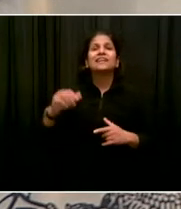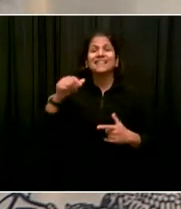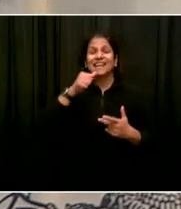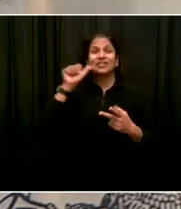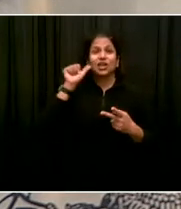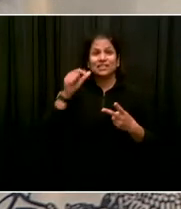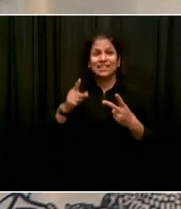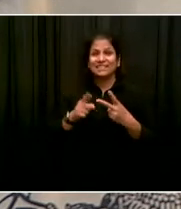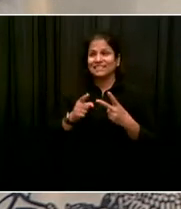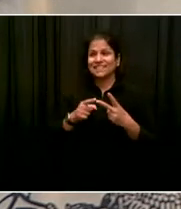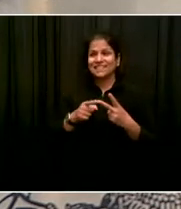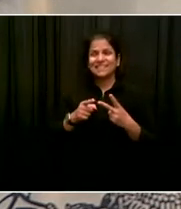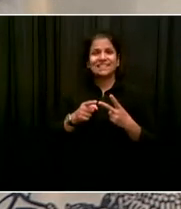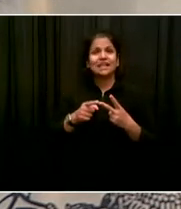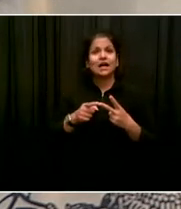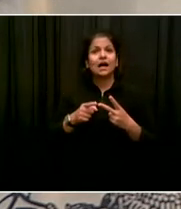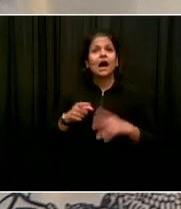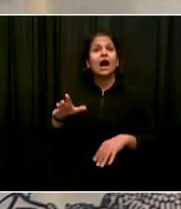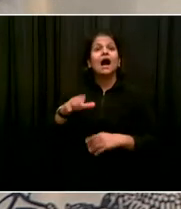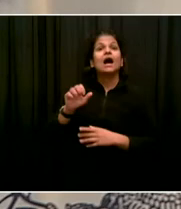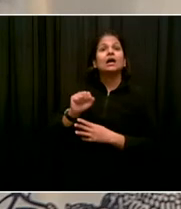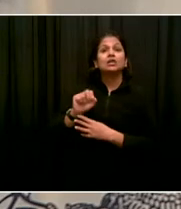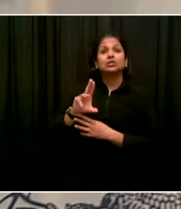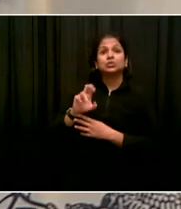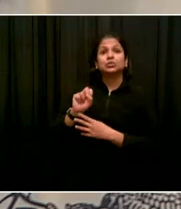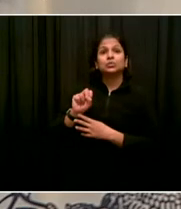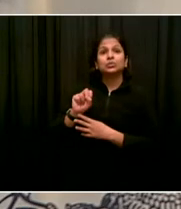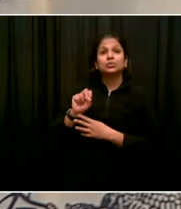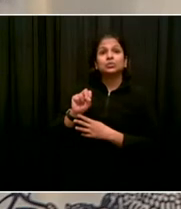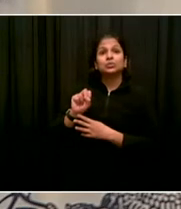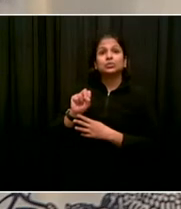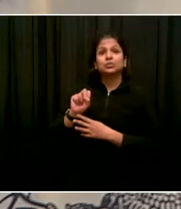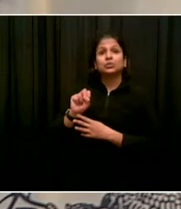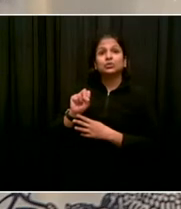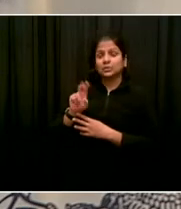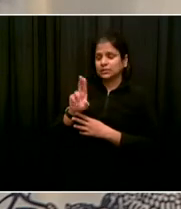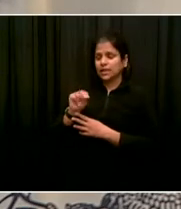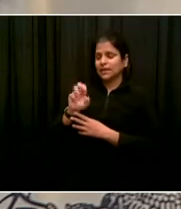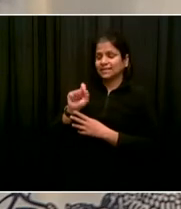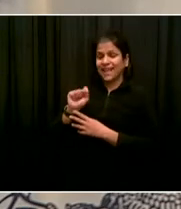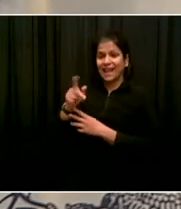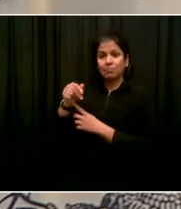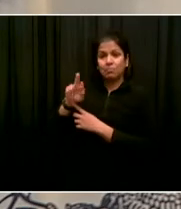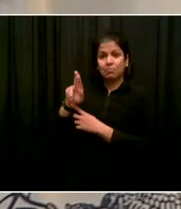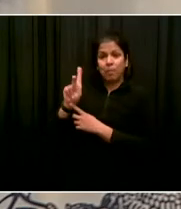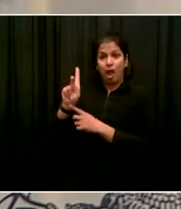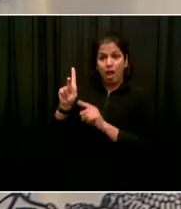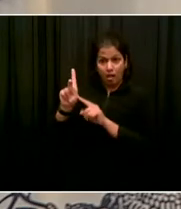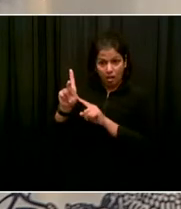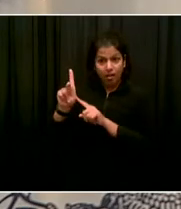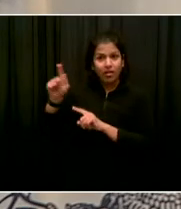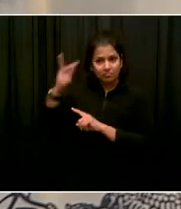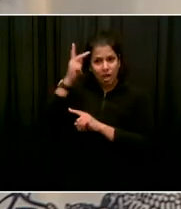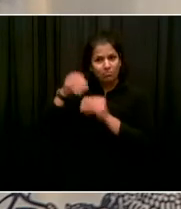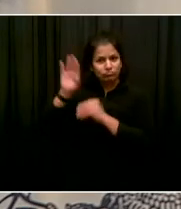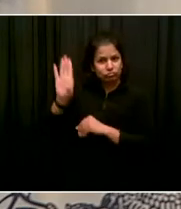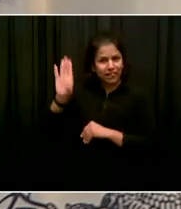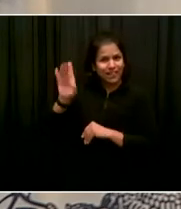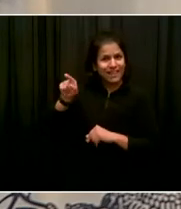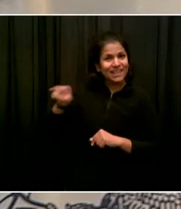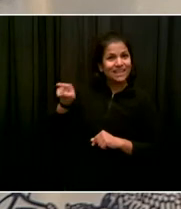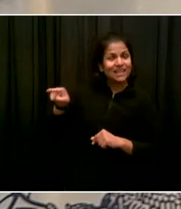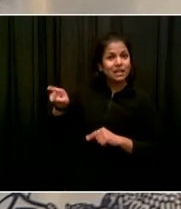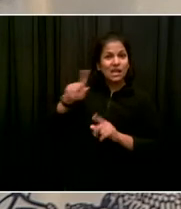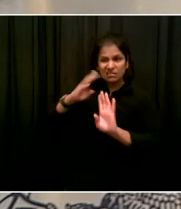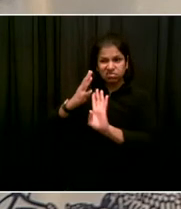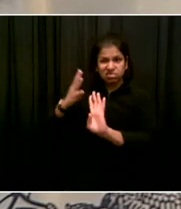today is probably about 3 hours again. You know, people desperate for a test, freezing their butts off because there's no better option at this point.